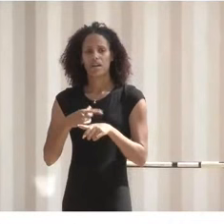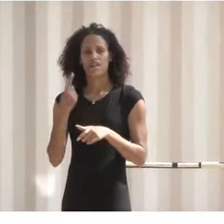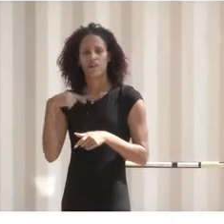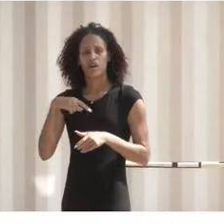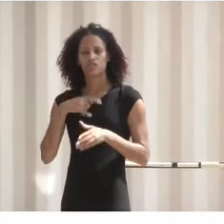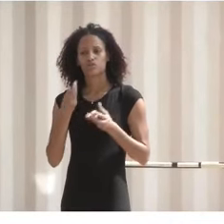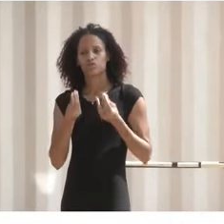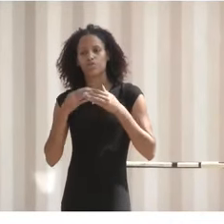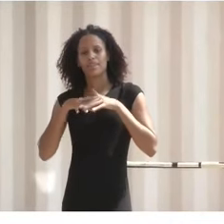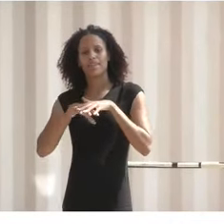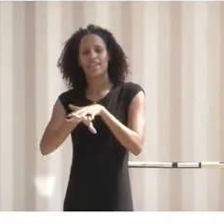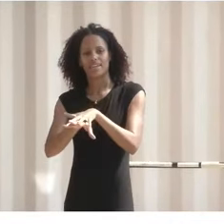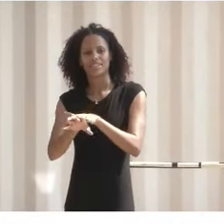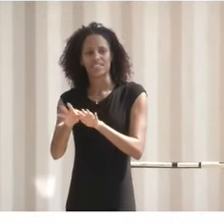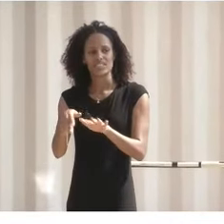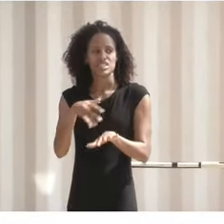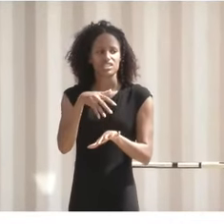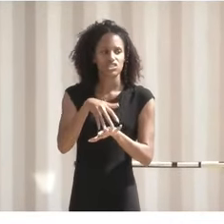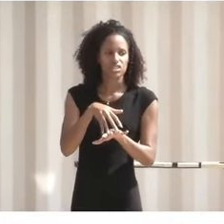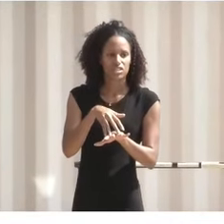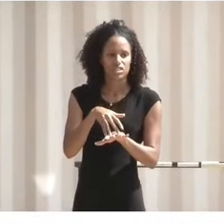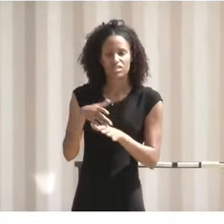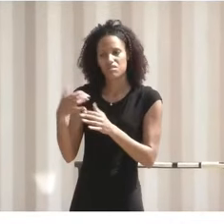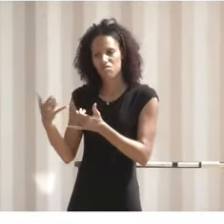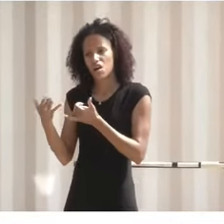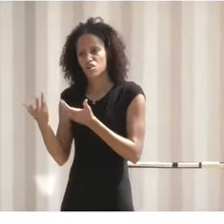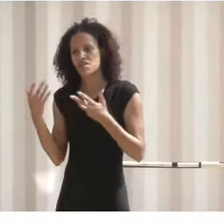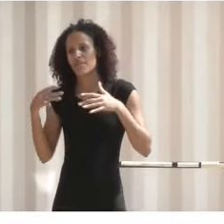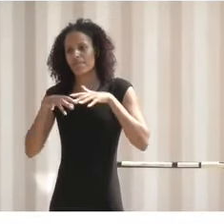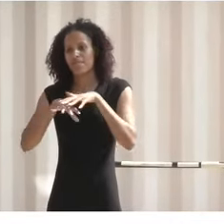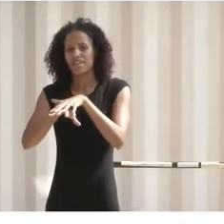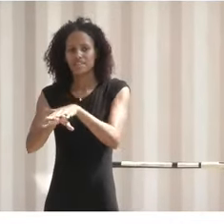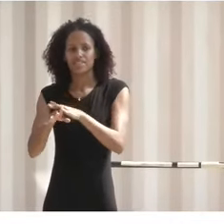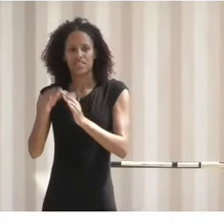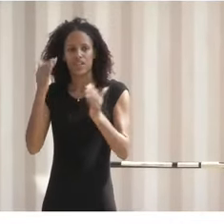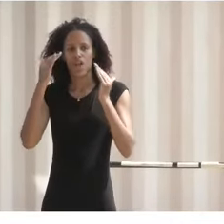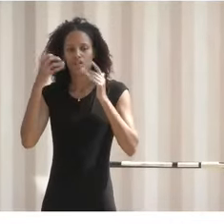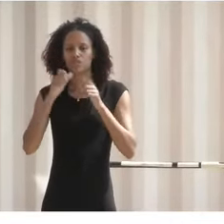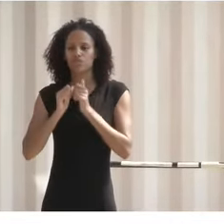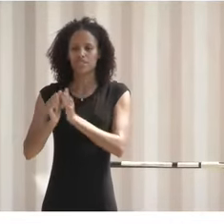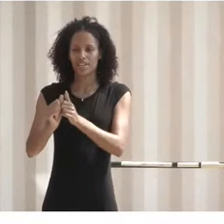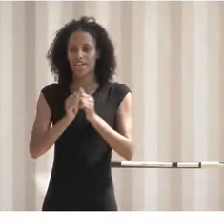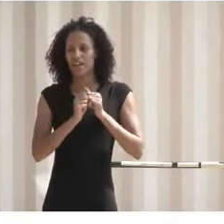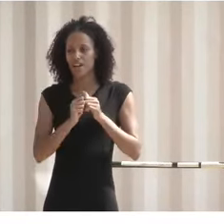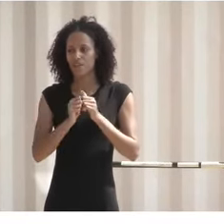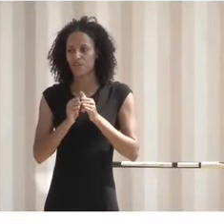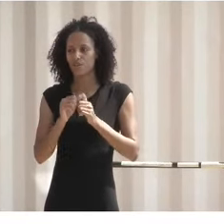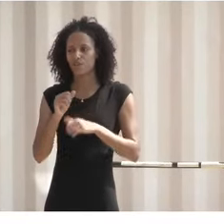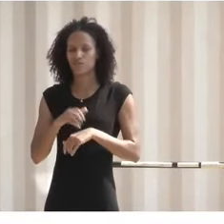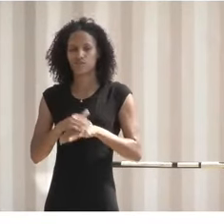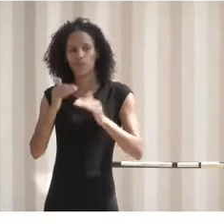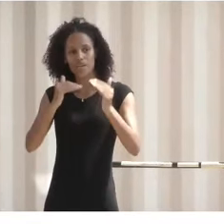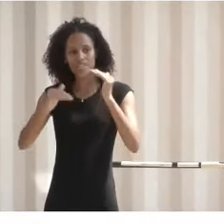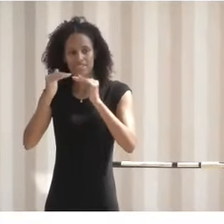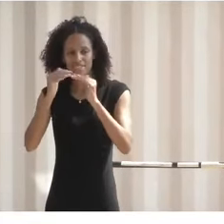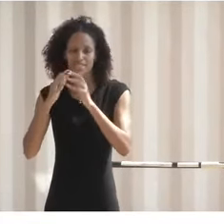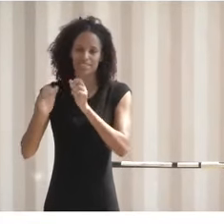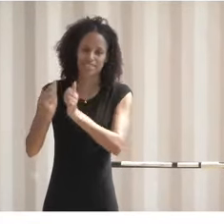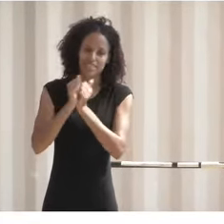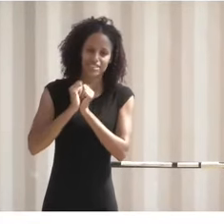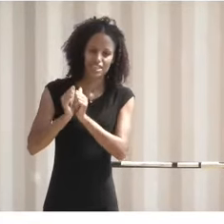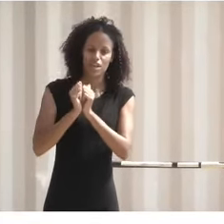indigenous knowledge and modern knowledge to have communities that can coexist and adapt to any type